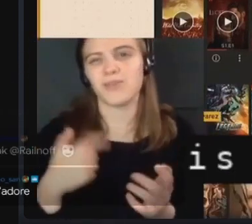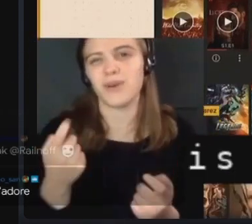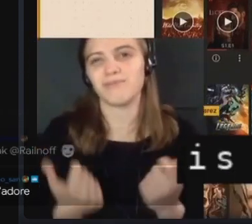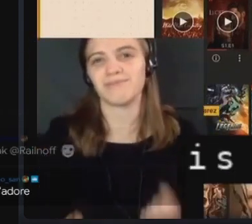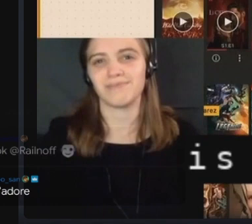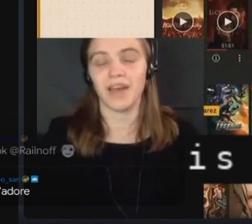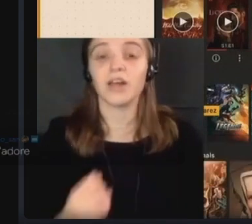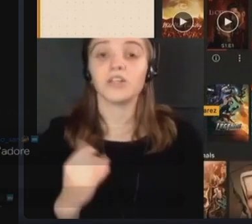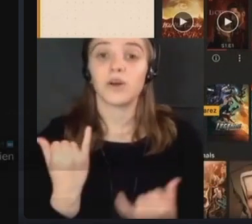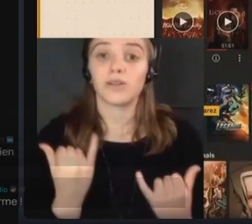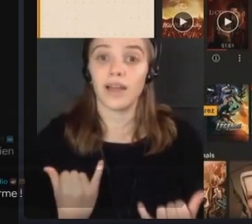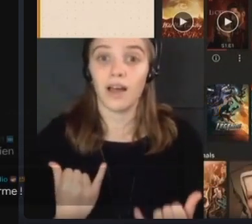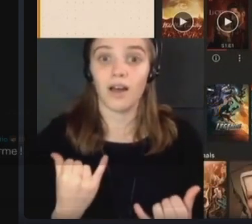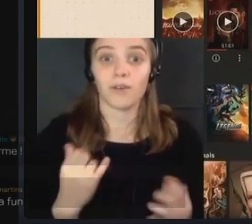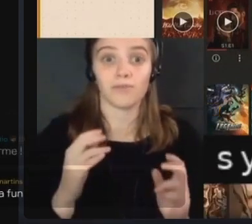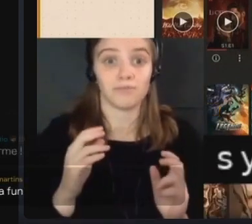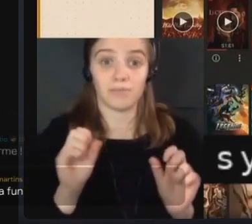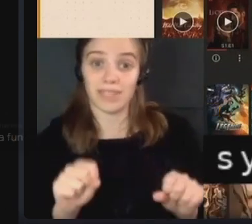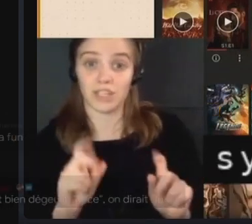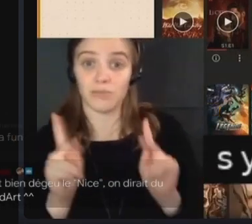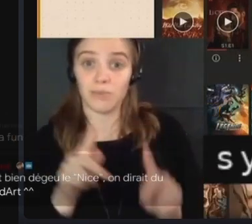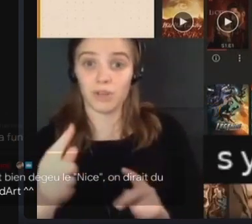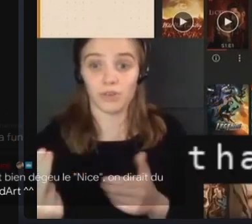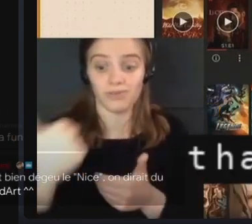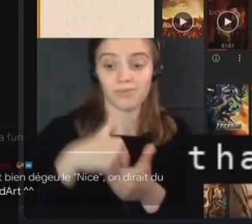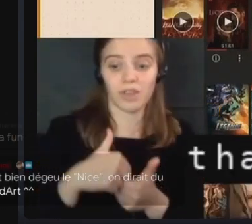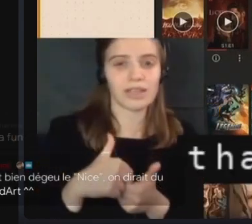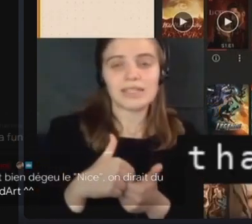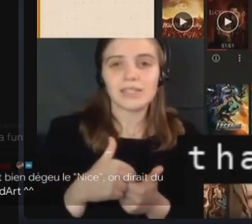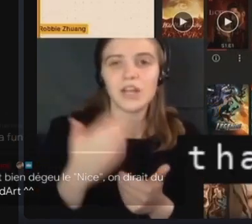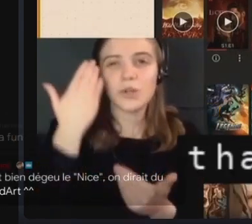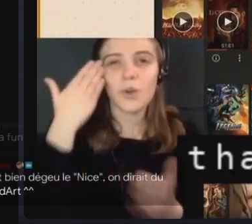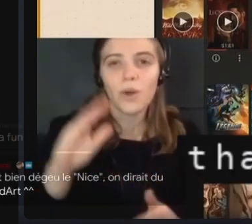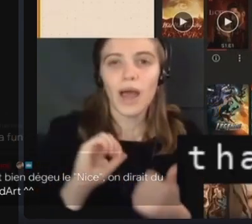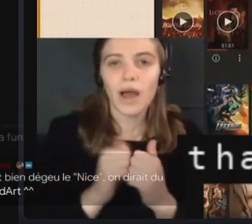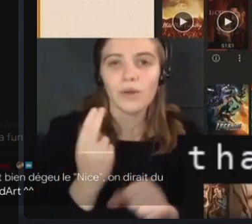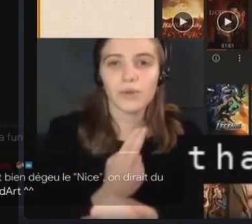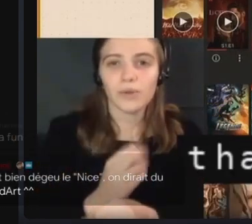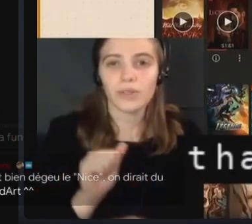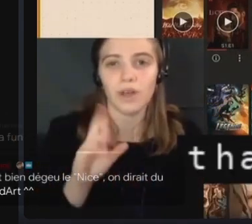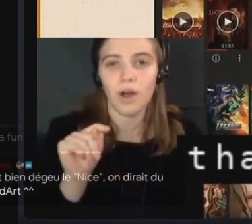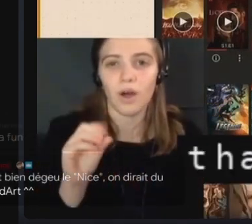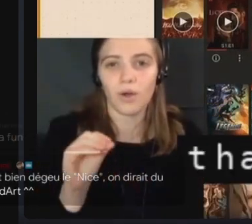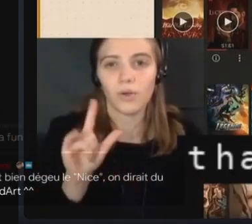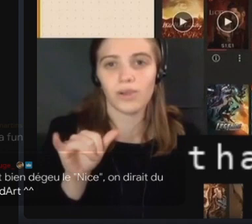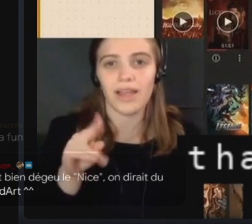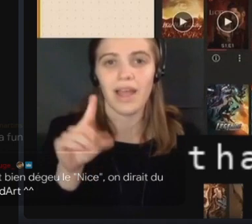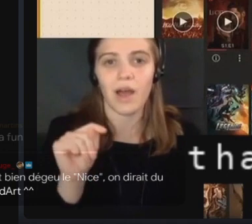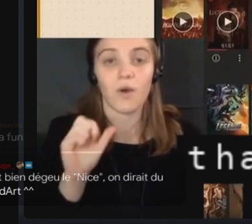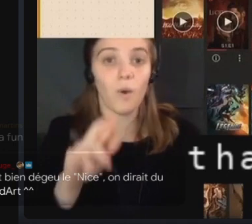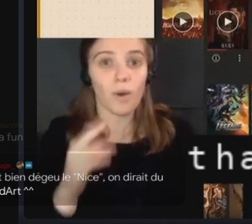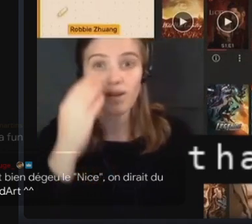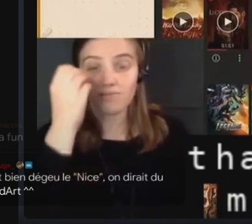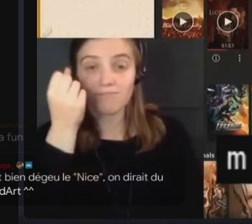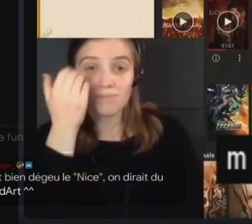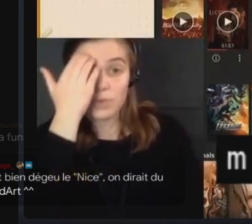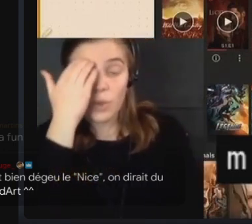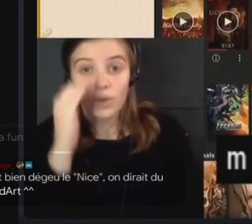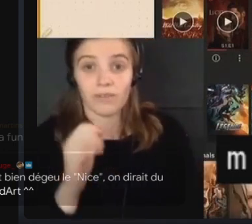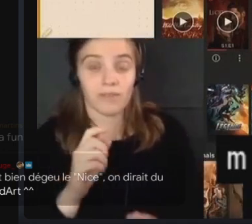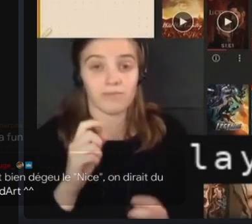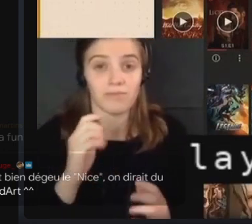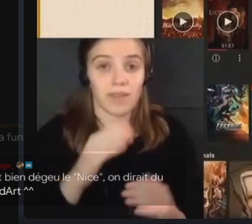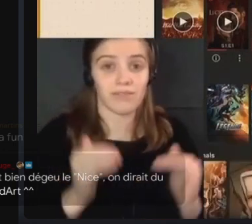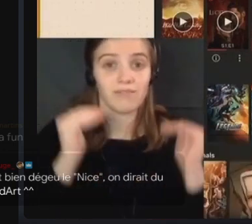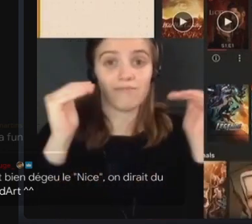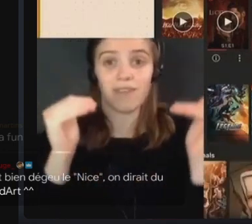people that you're bringing in that are Ça ne reste que des composants Figma posés sur un canevas, en fait. Hein. That way you can bring your entire team in to brainstorm and